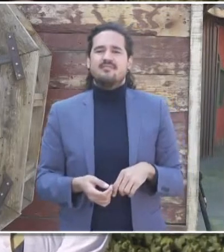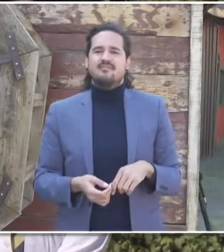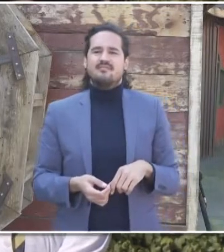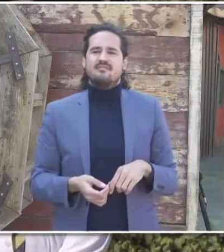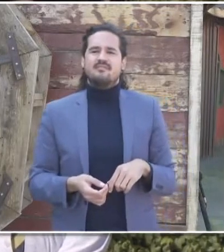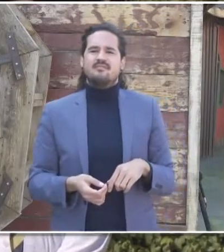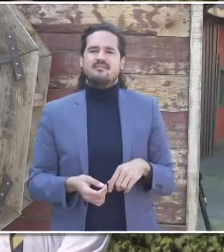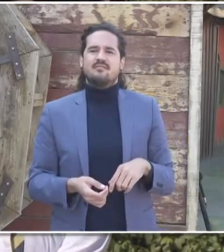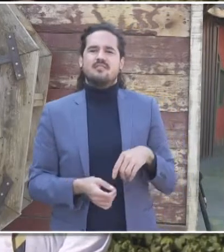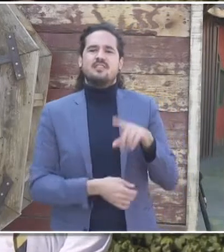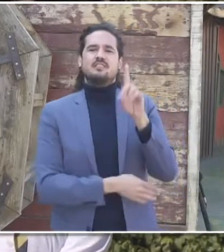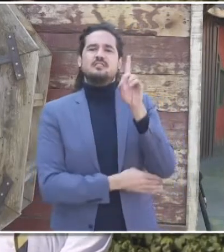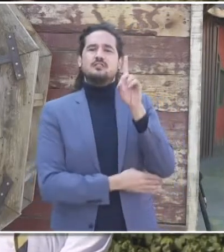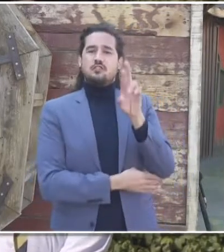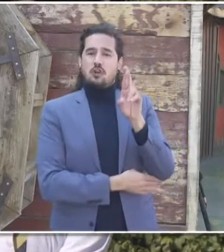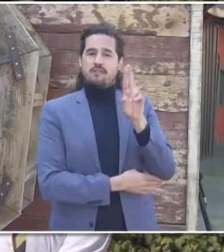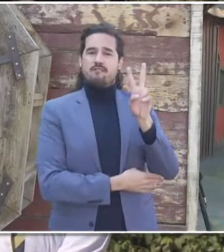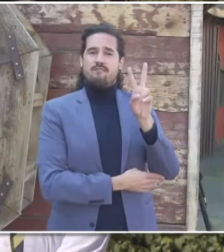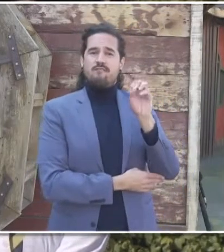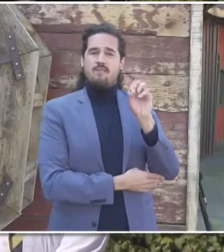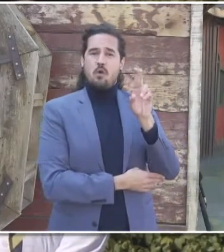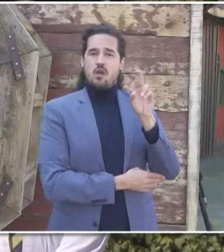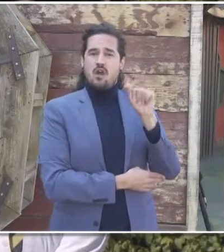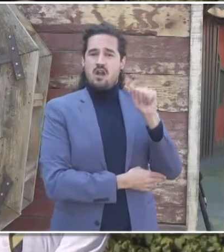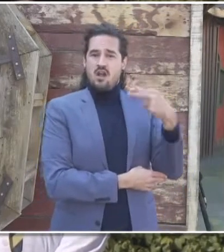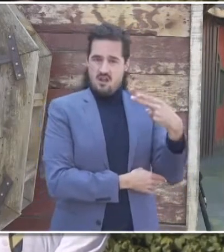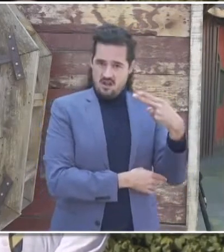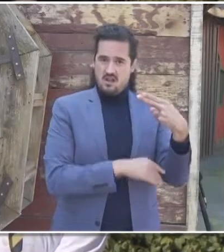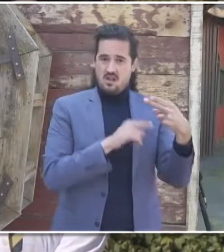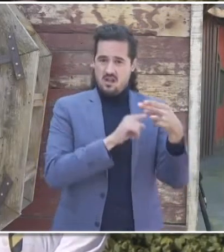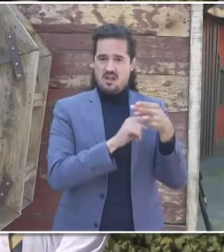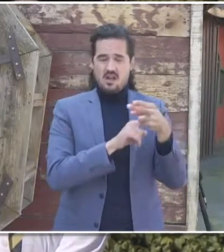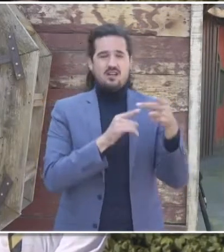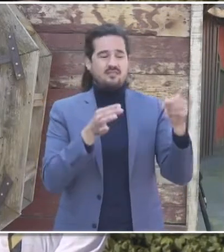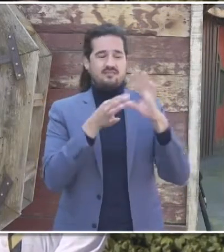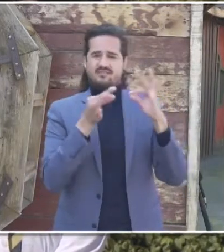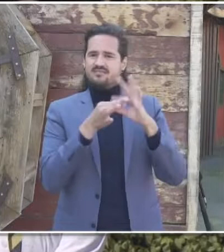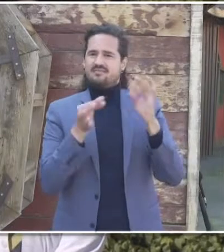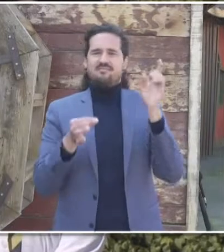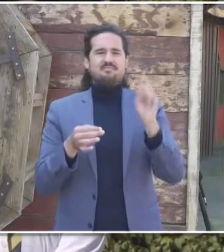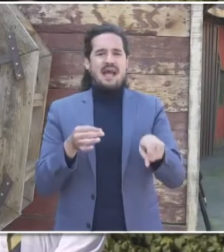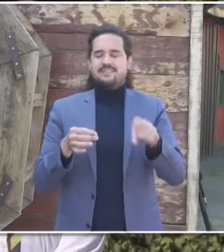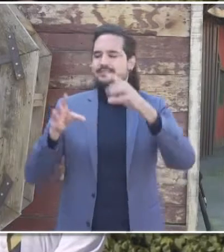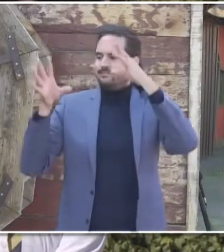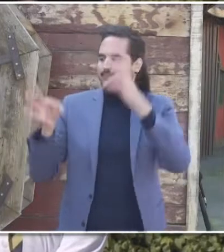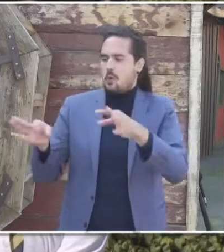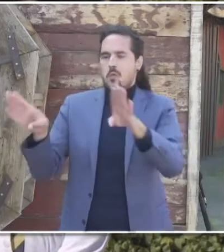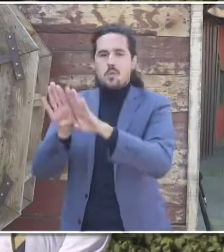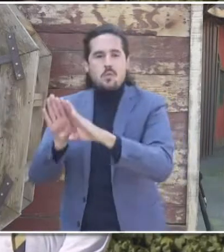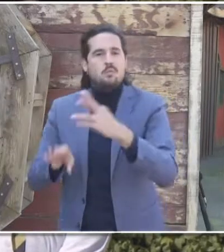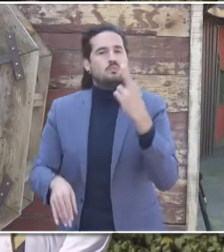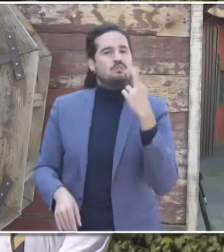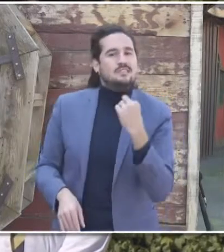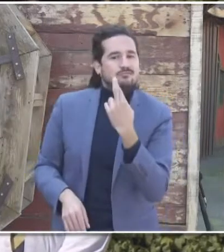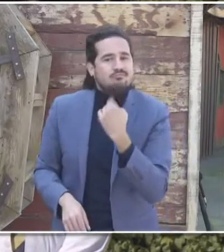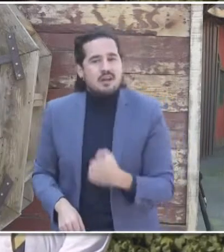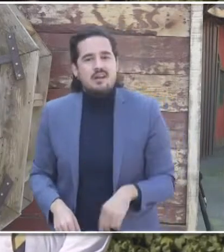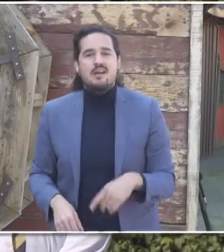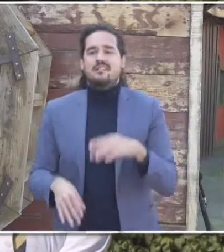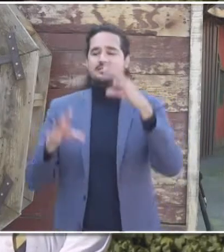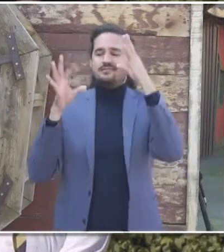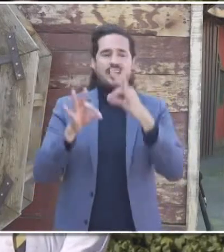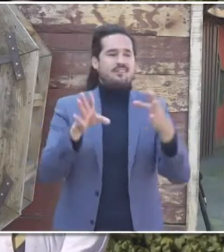and restaurants. I mean, we want to go out. We all got cabin fever, right? And this is a great state. But we've had to